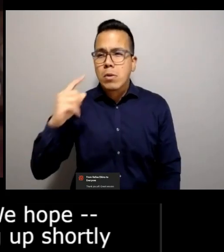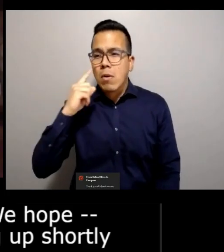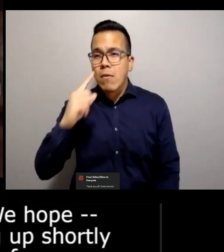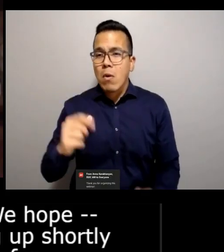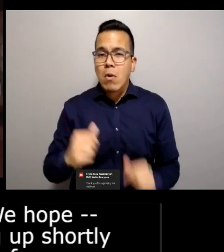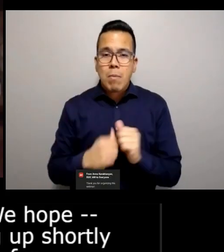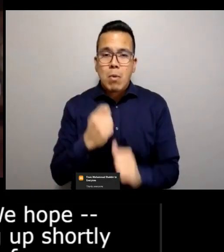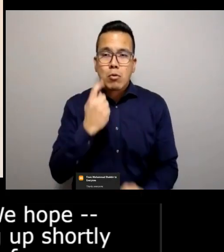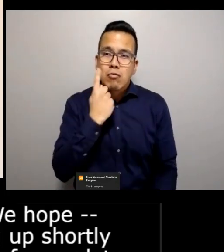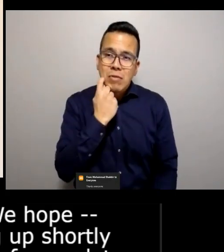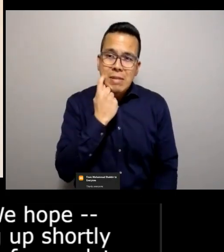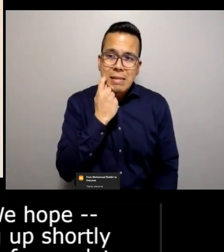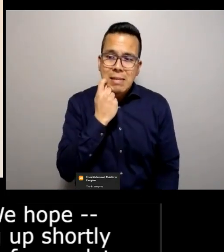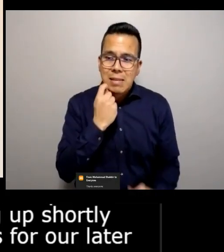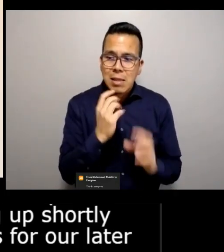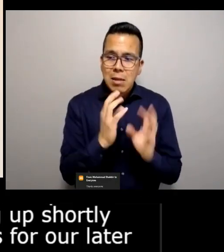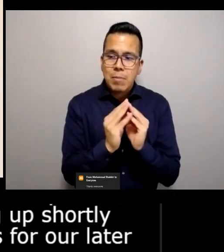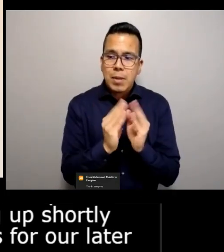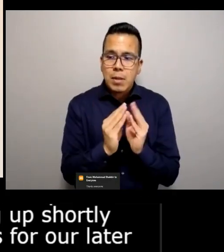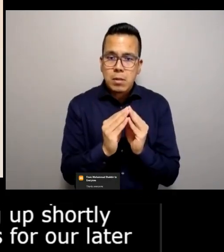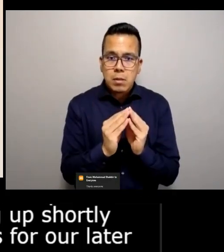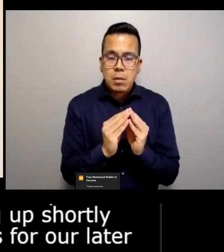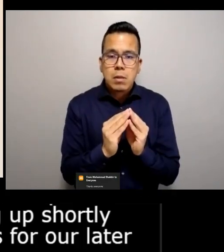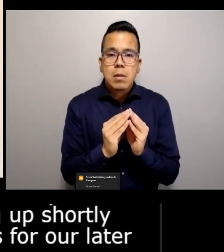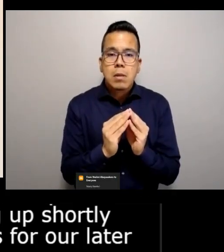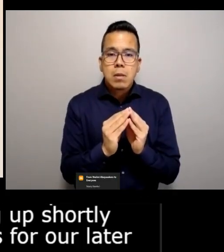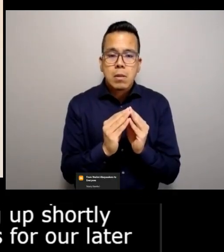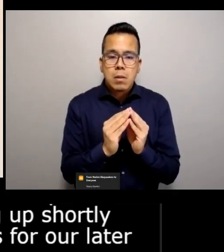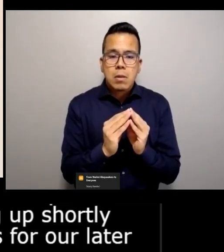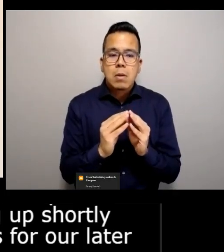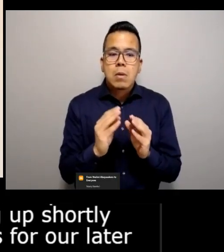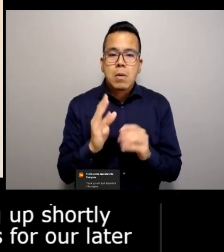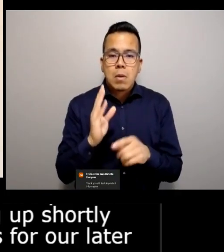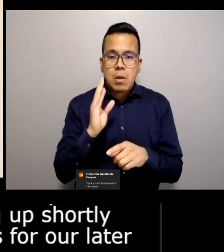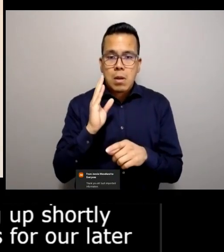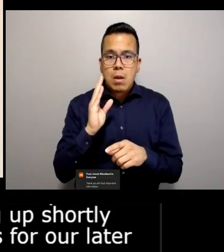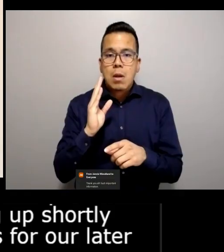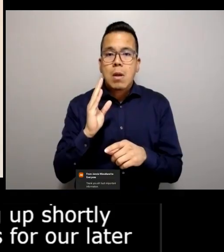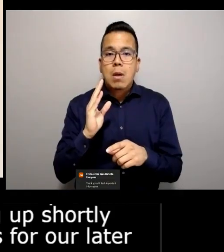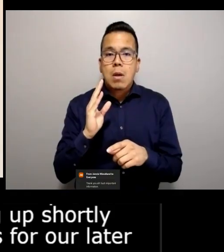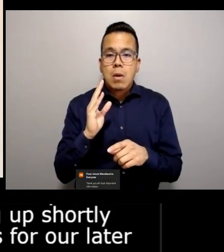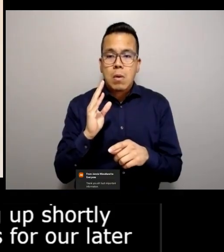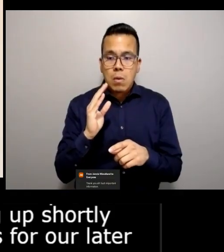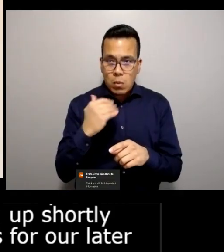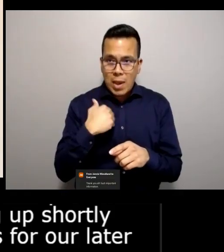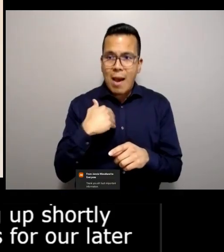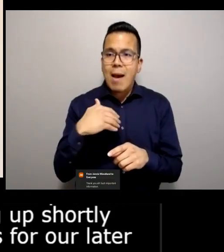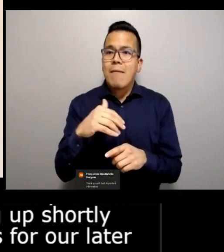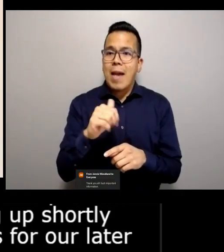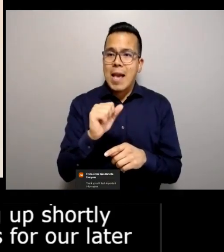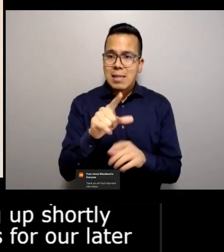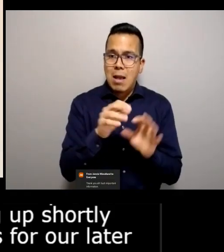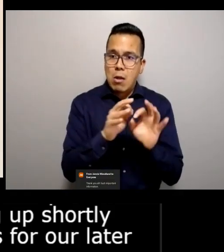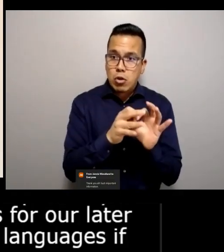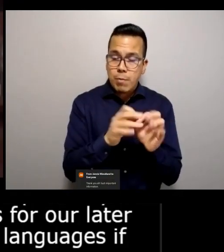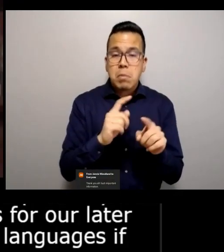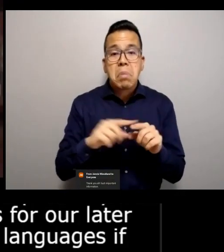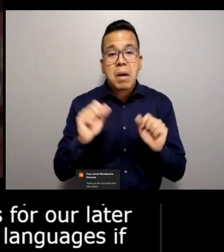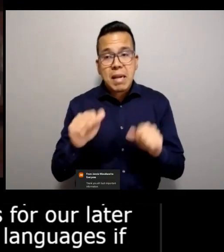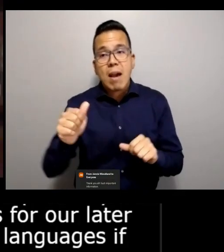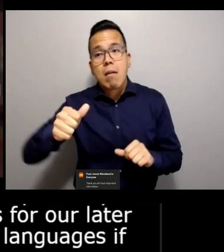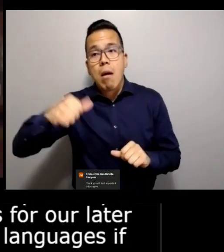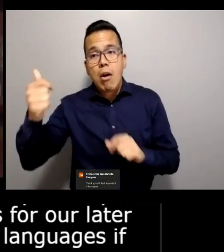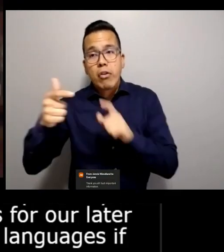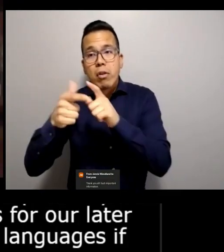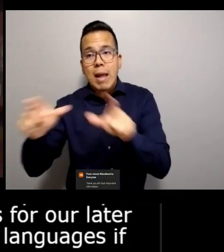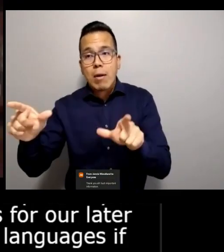sessions. We did ASL, but we could also do other languages if there are people who are interested